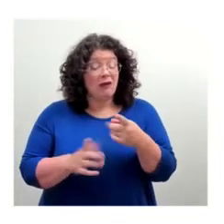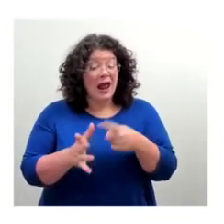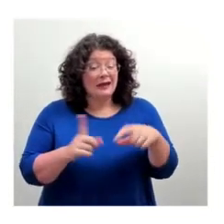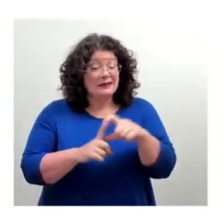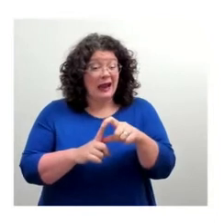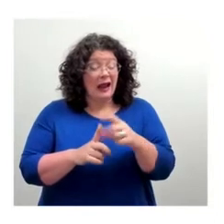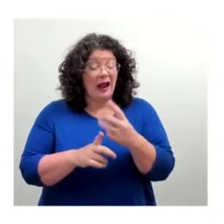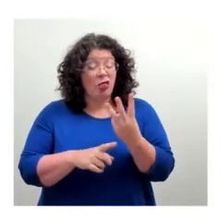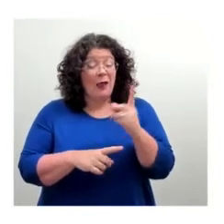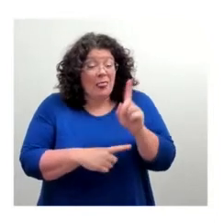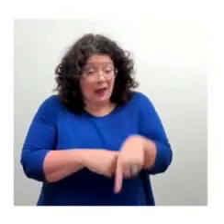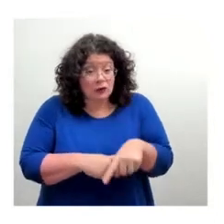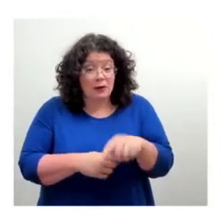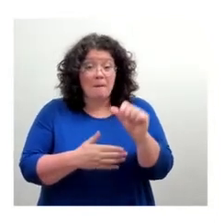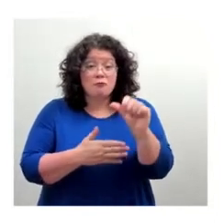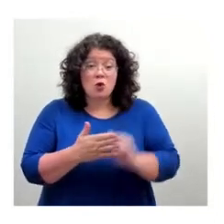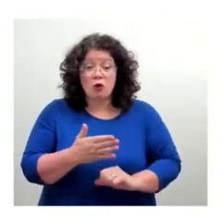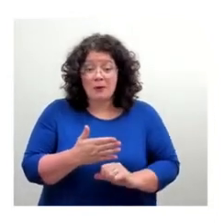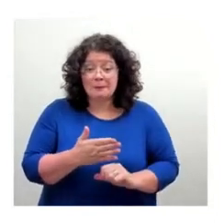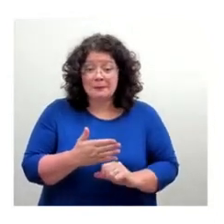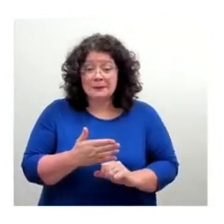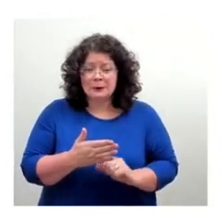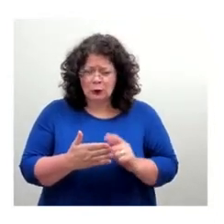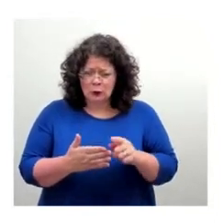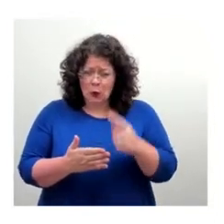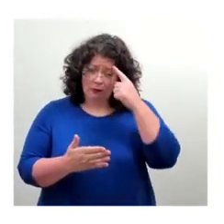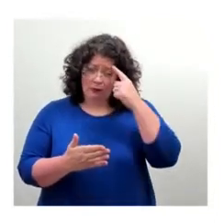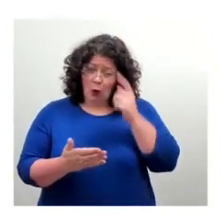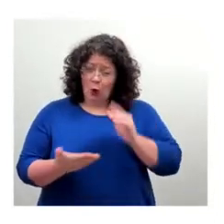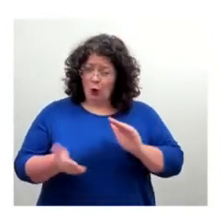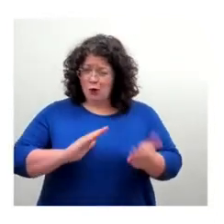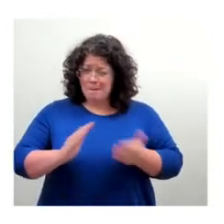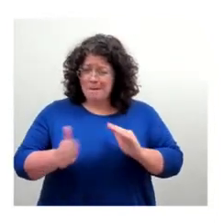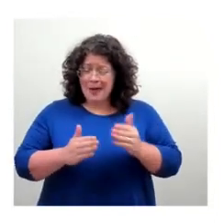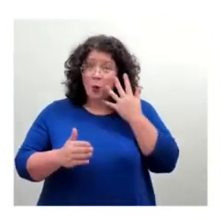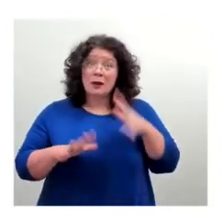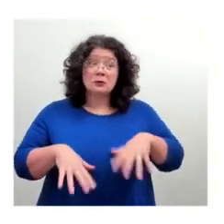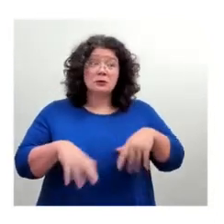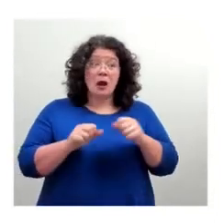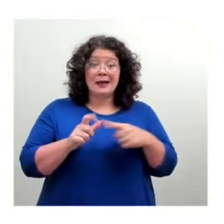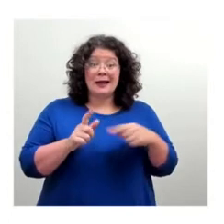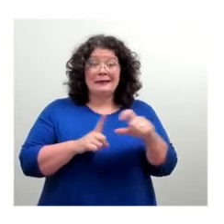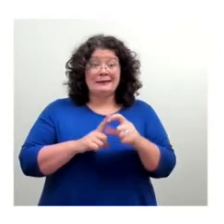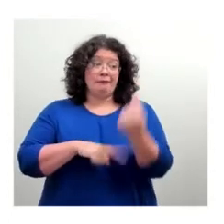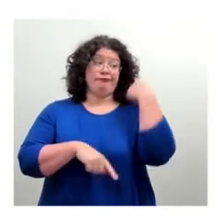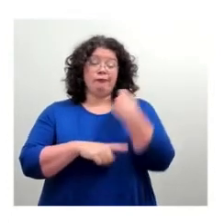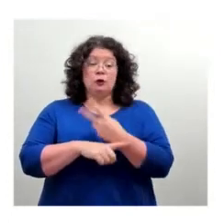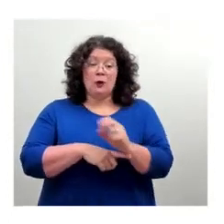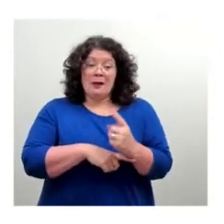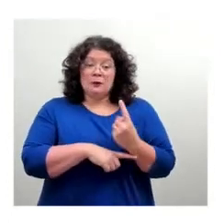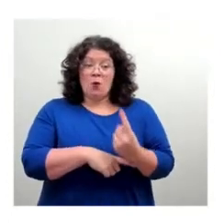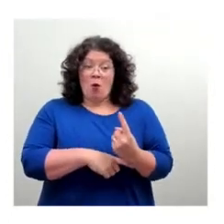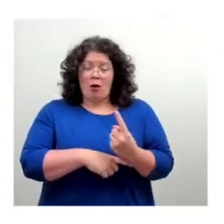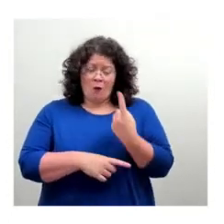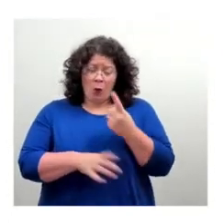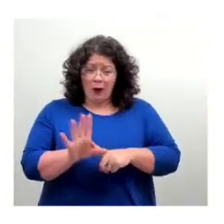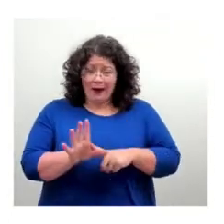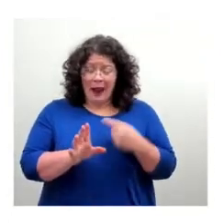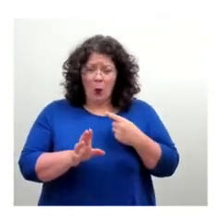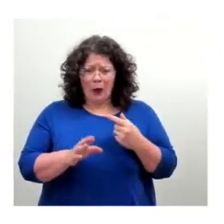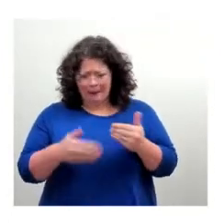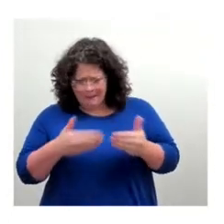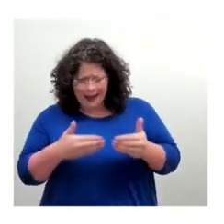description that we can do, even in a pandemic. So there's definitely been a lot of